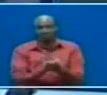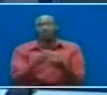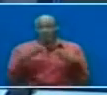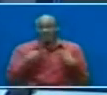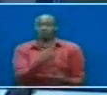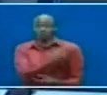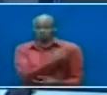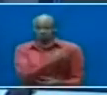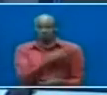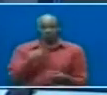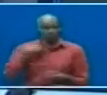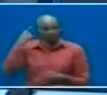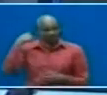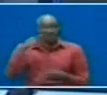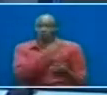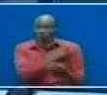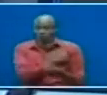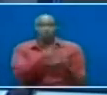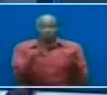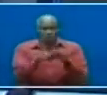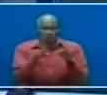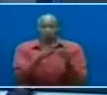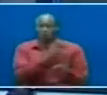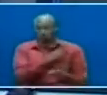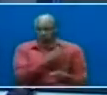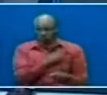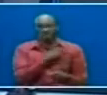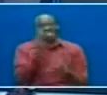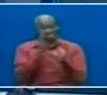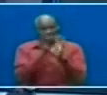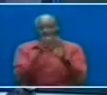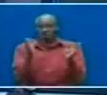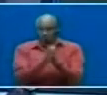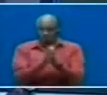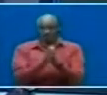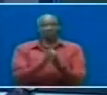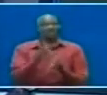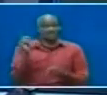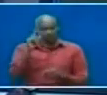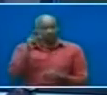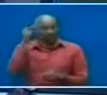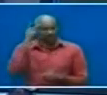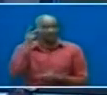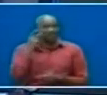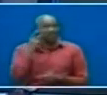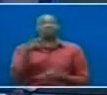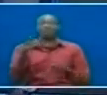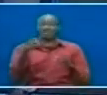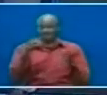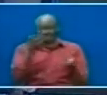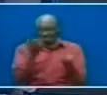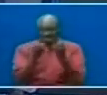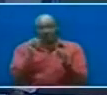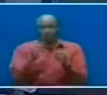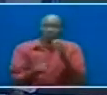Siango from Mathare Hospital. She also is a consultant psychiatrist with a Nairobi parenting clinic. She's going to be giving us the ins and the